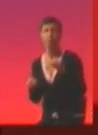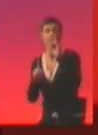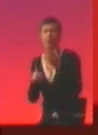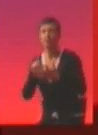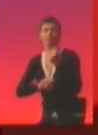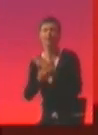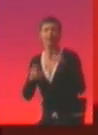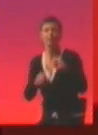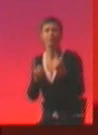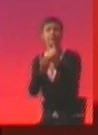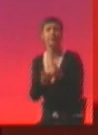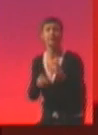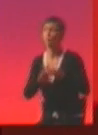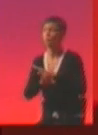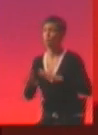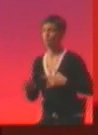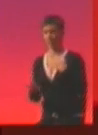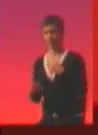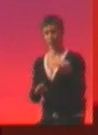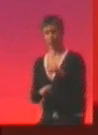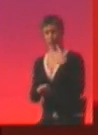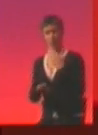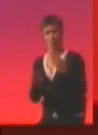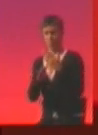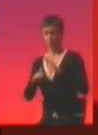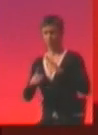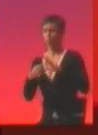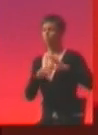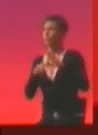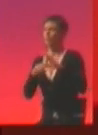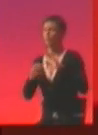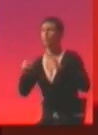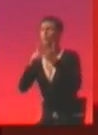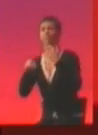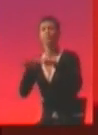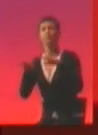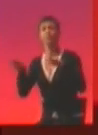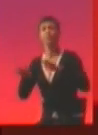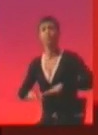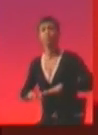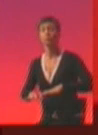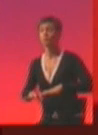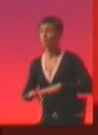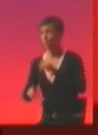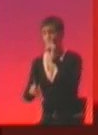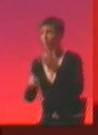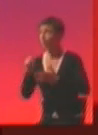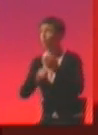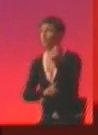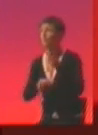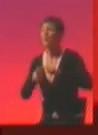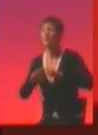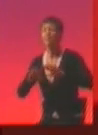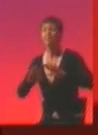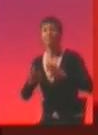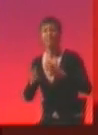if you don't believe in standing together for a fairer country. And Conference, you can't do any of those things if you have